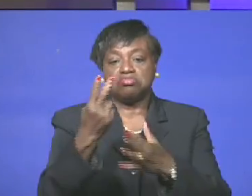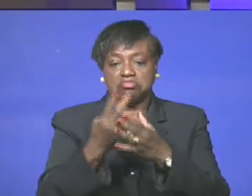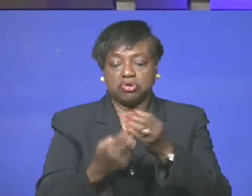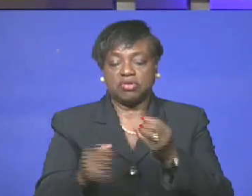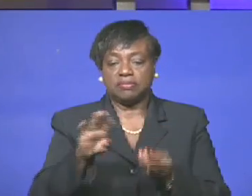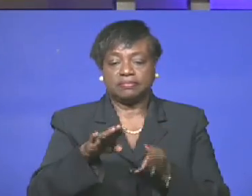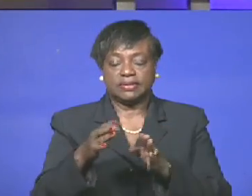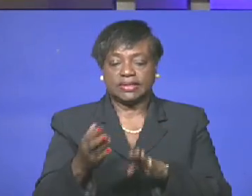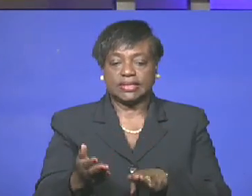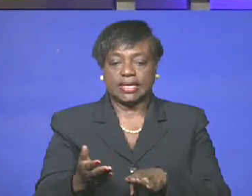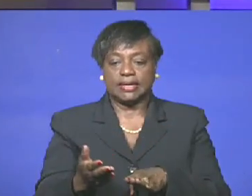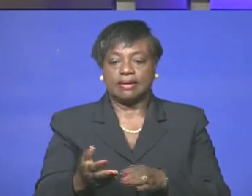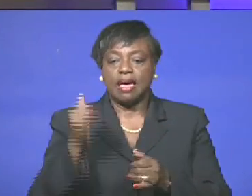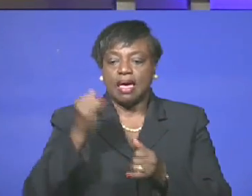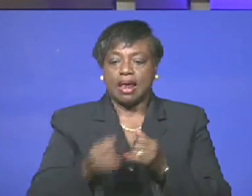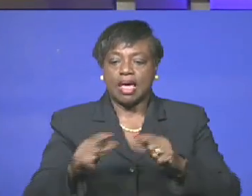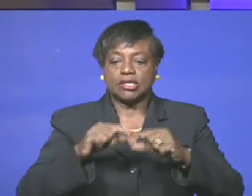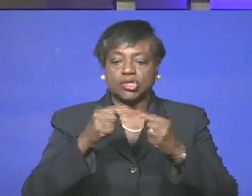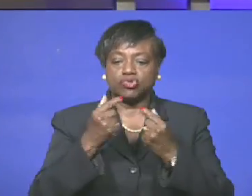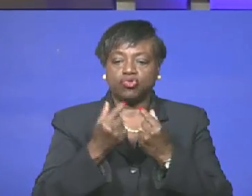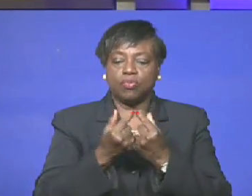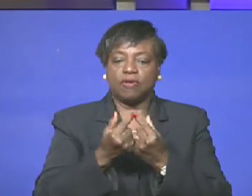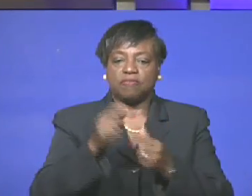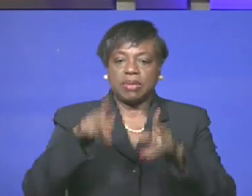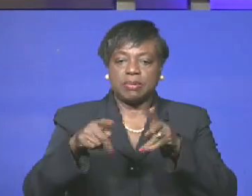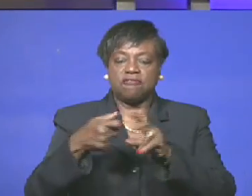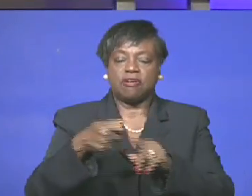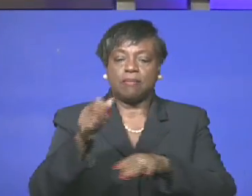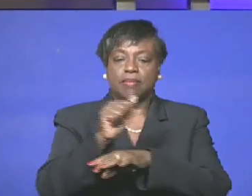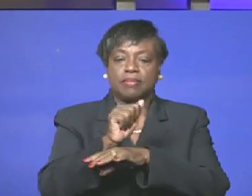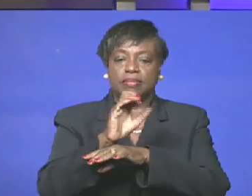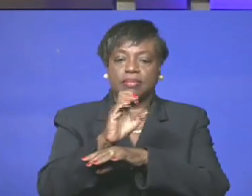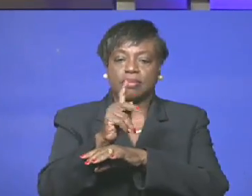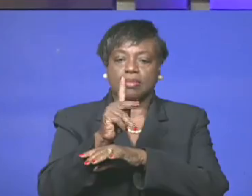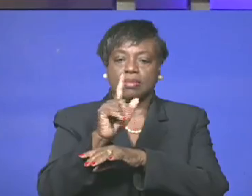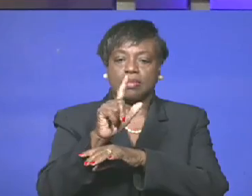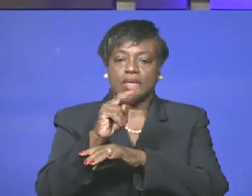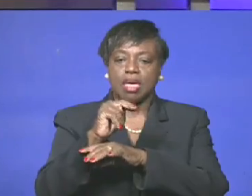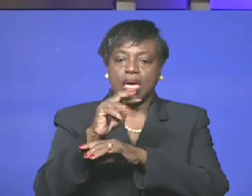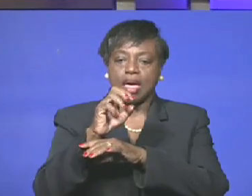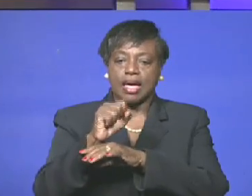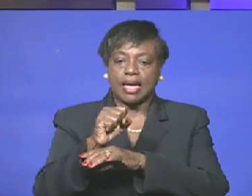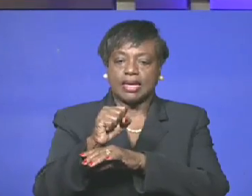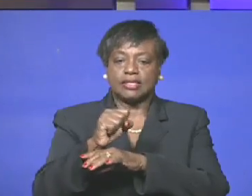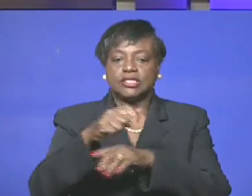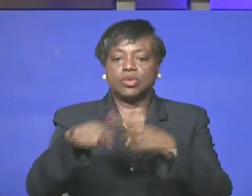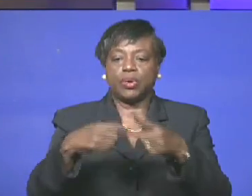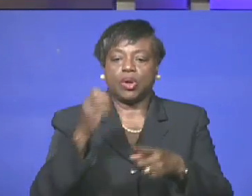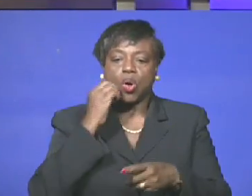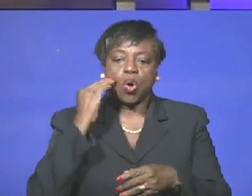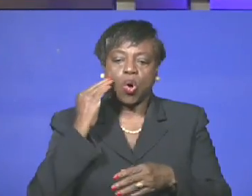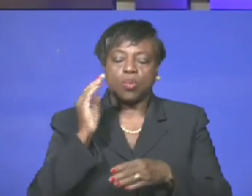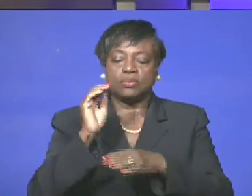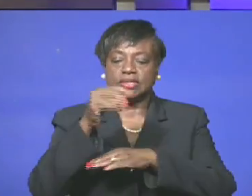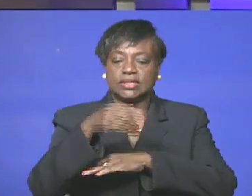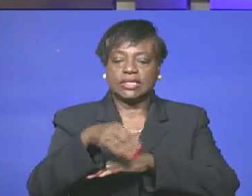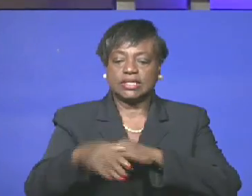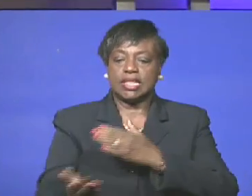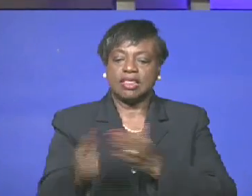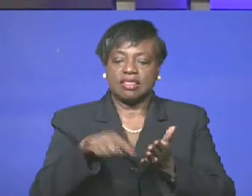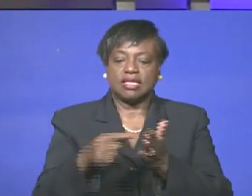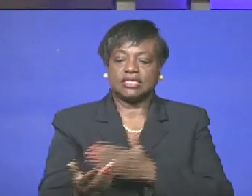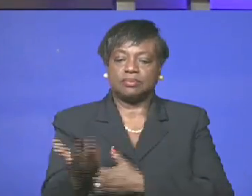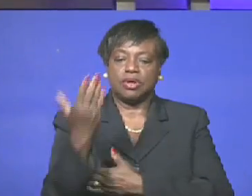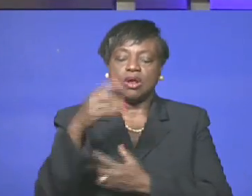The last group of those Acklins Island residents evacuated prior to Hurricane Irma have returned home. They left on a special charter this morning.